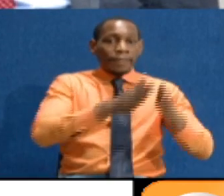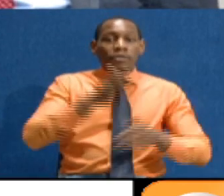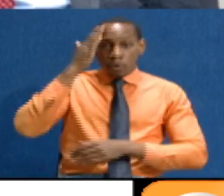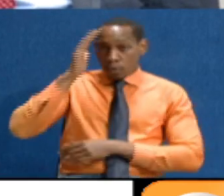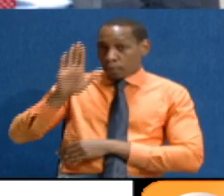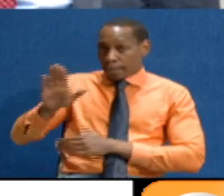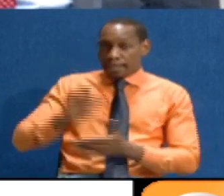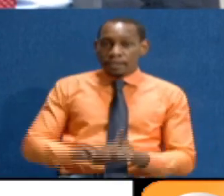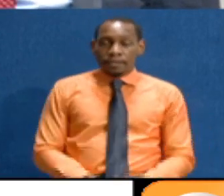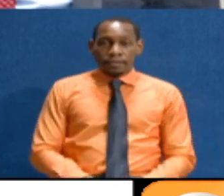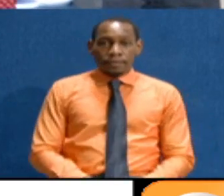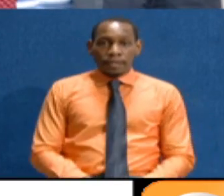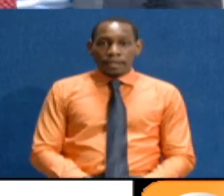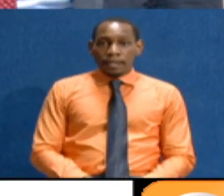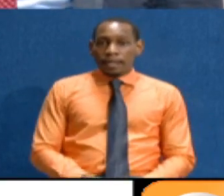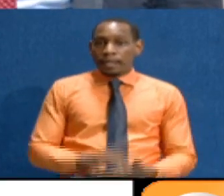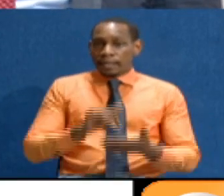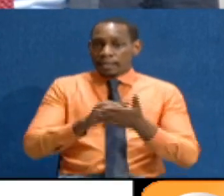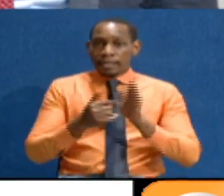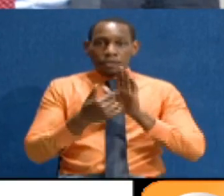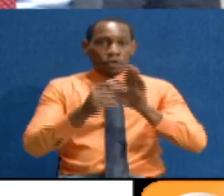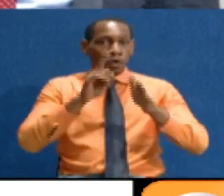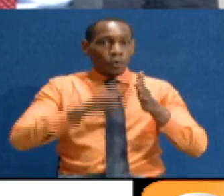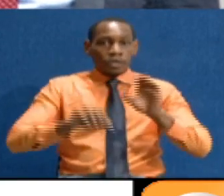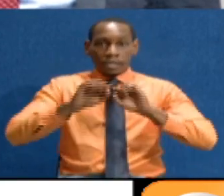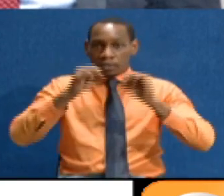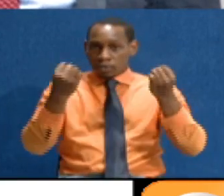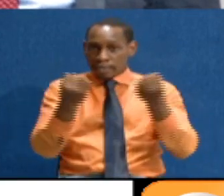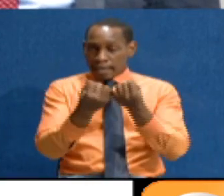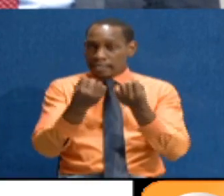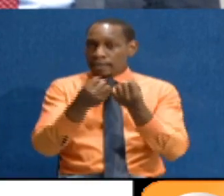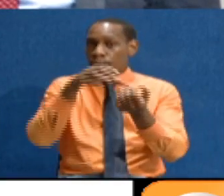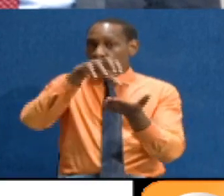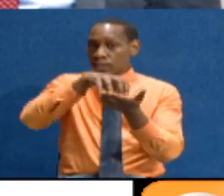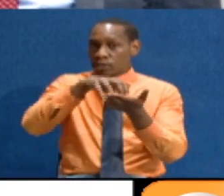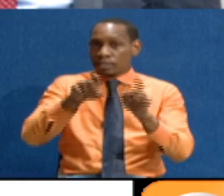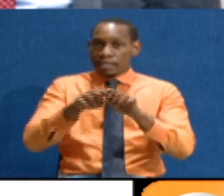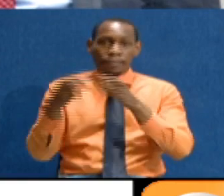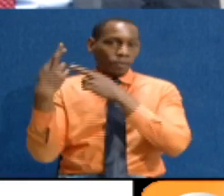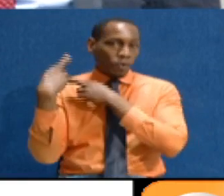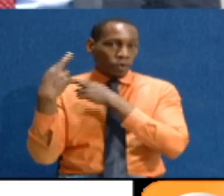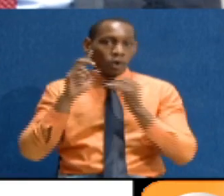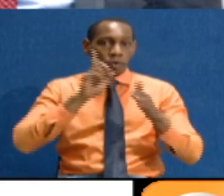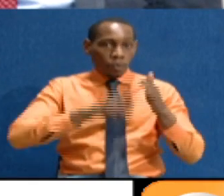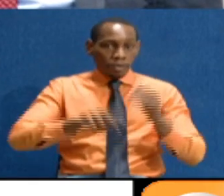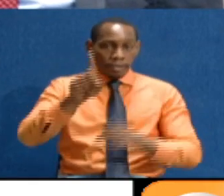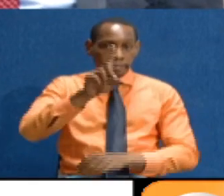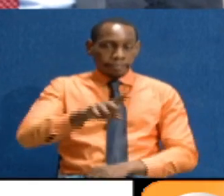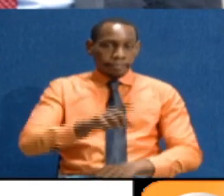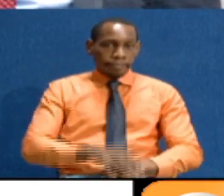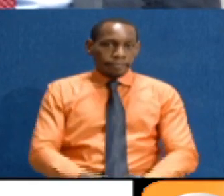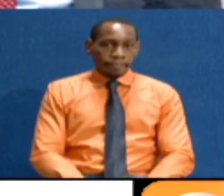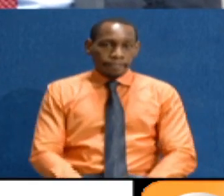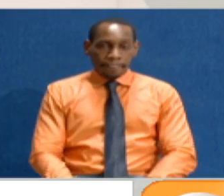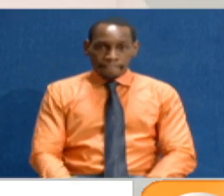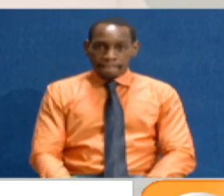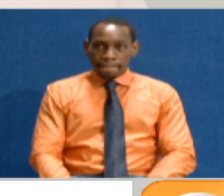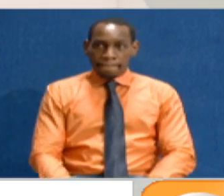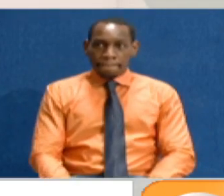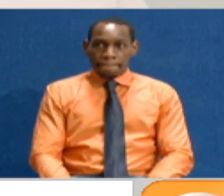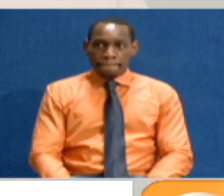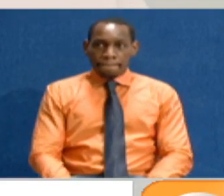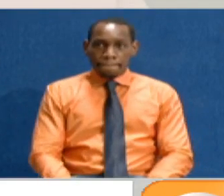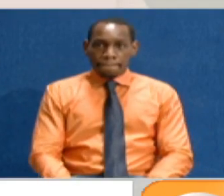Right. So what does that say about where our society is and the role of family? Well, I mean,